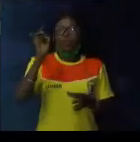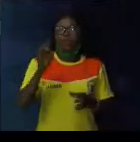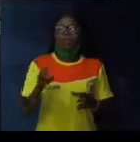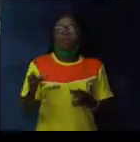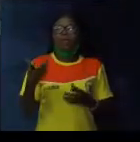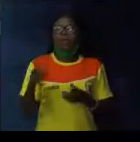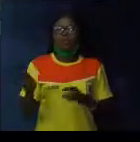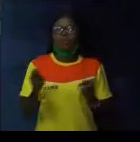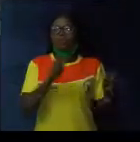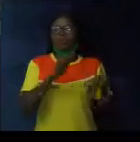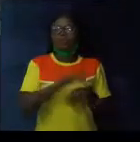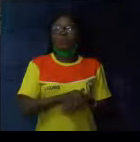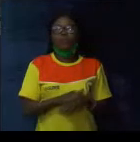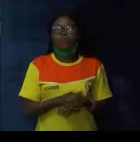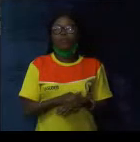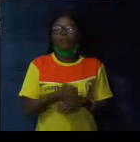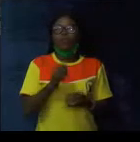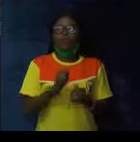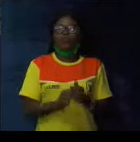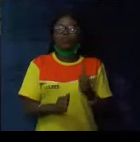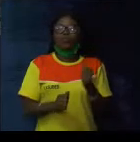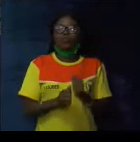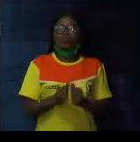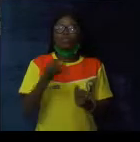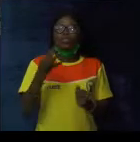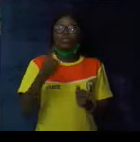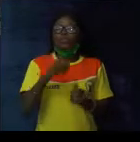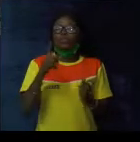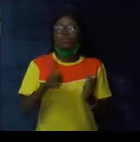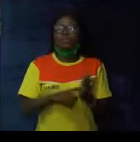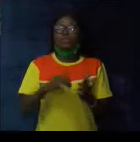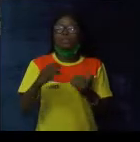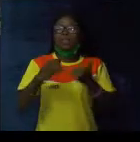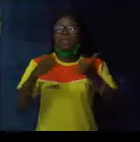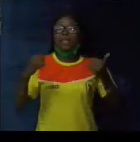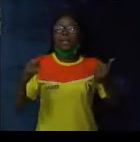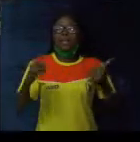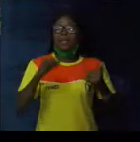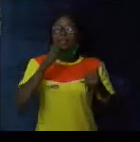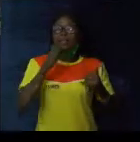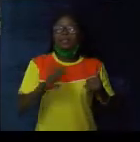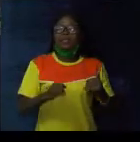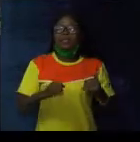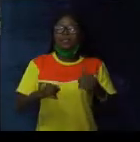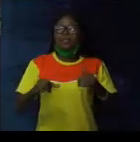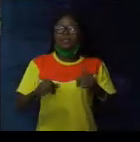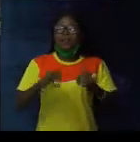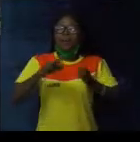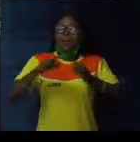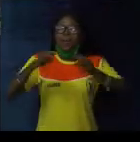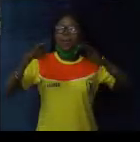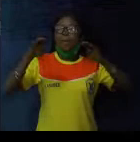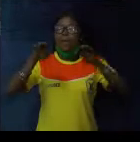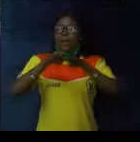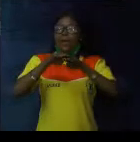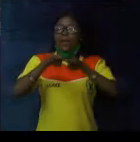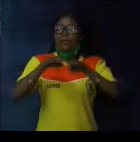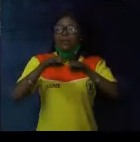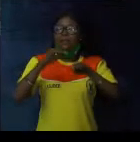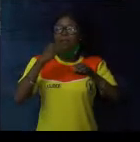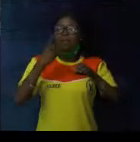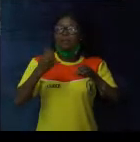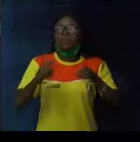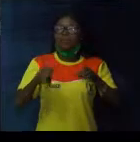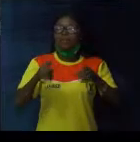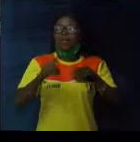All right, then, let's move on. Next question says, which of these lines is parallel to, is